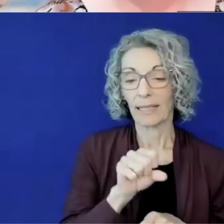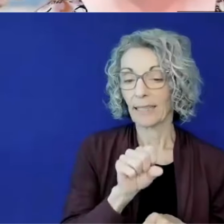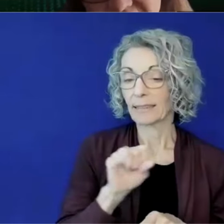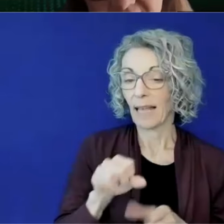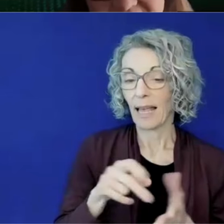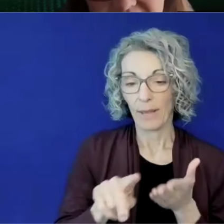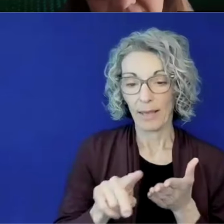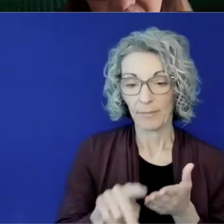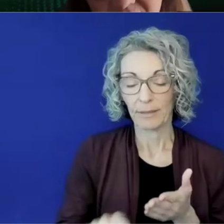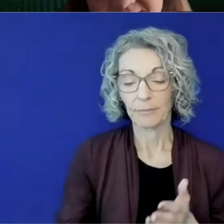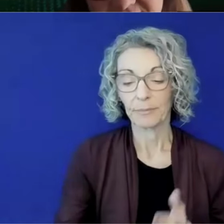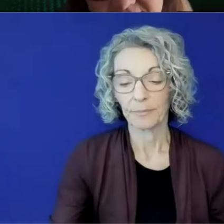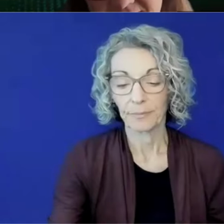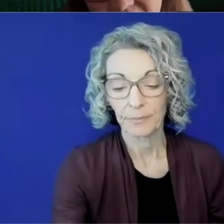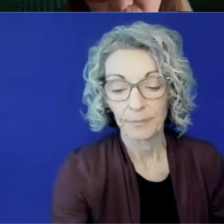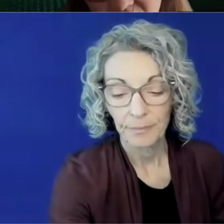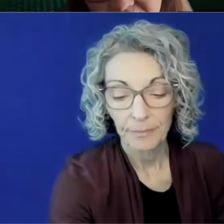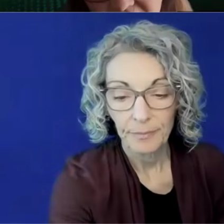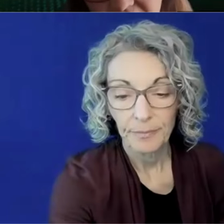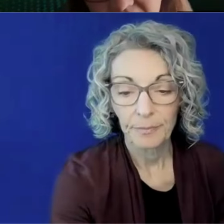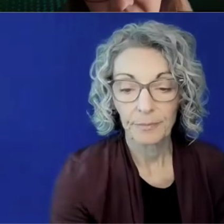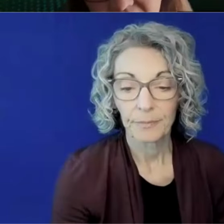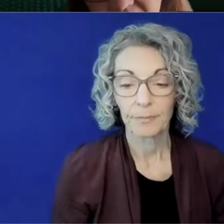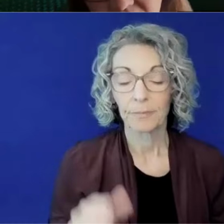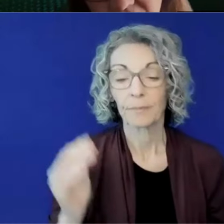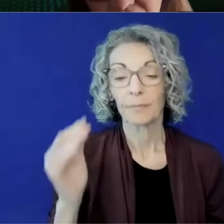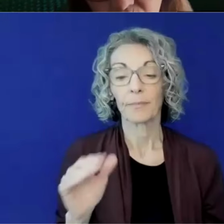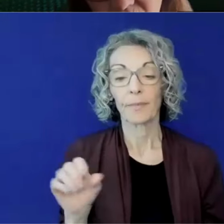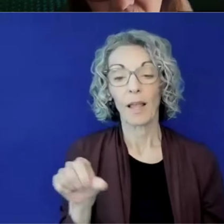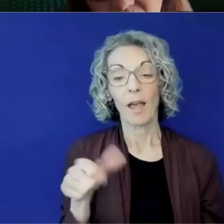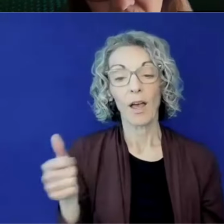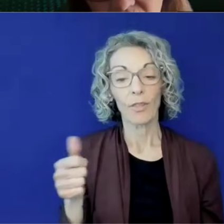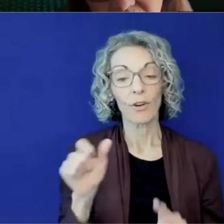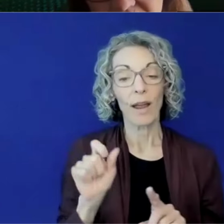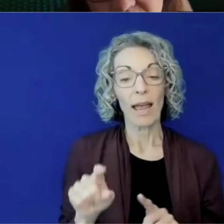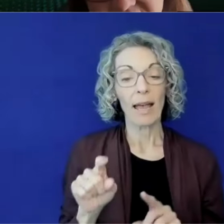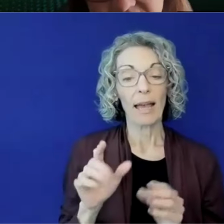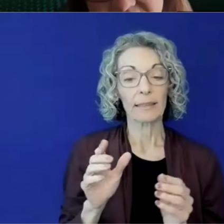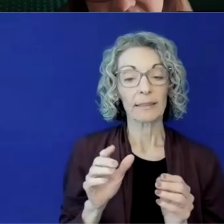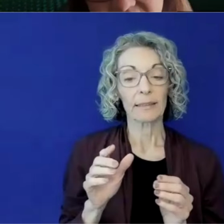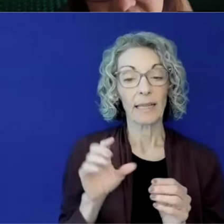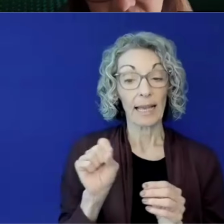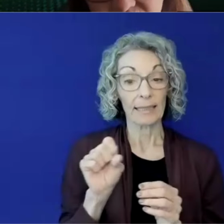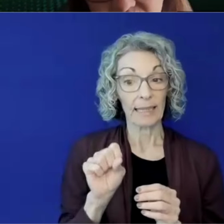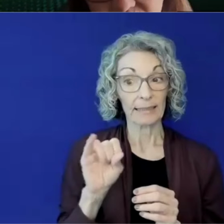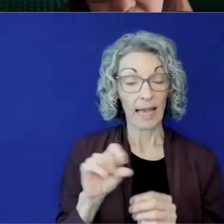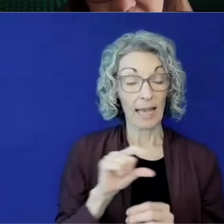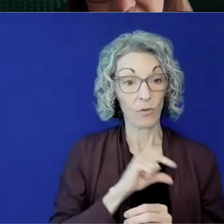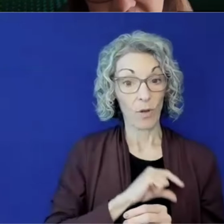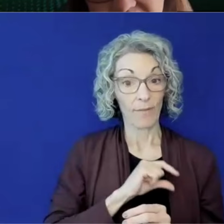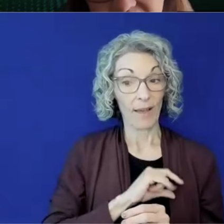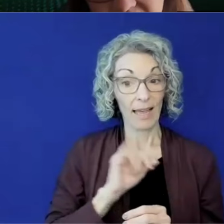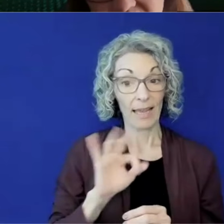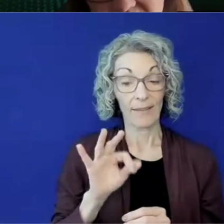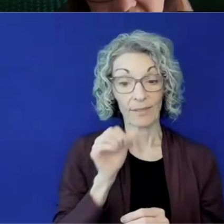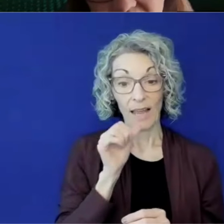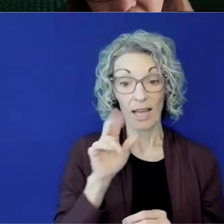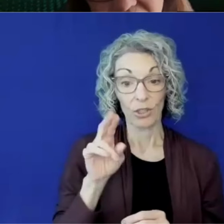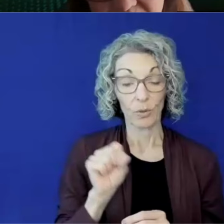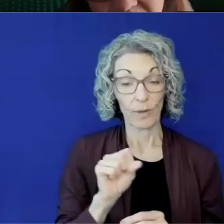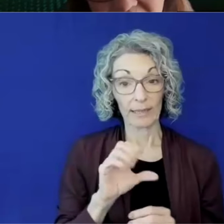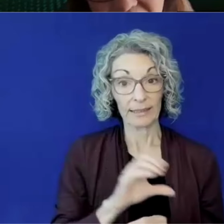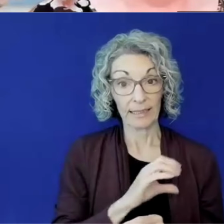Okay, someone else is asking about SSI qualifying if you are not a US citizen. So you already said that